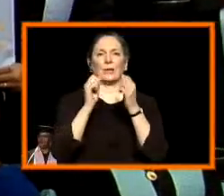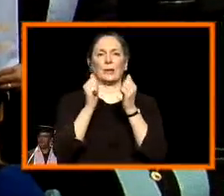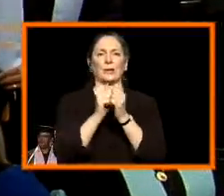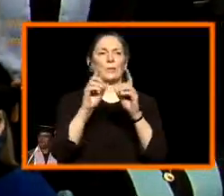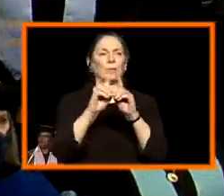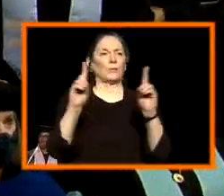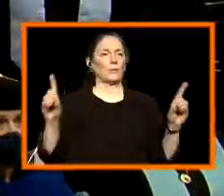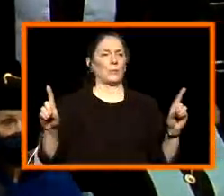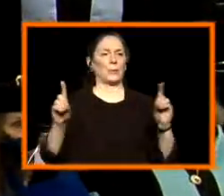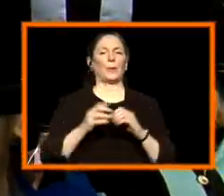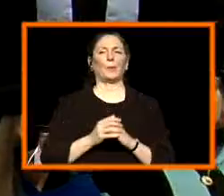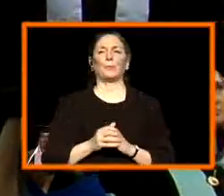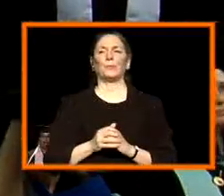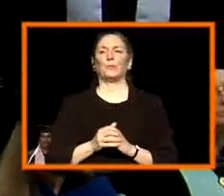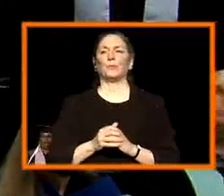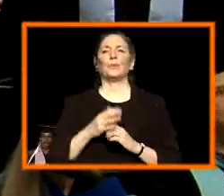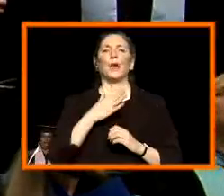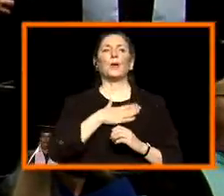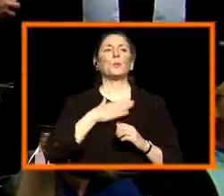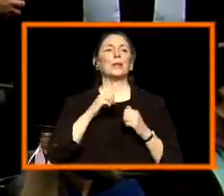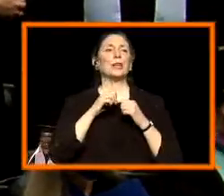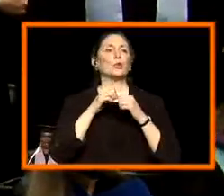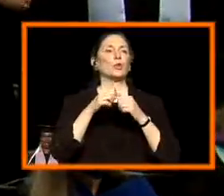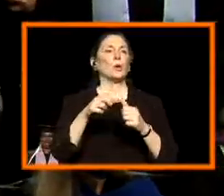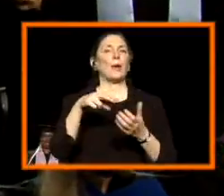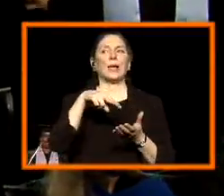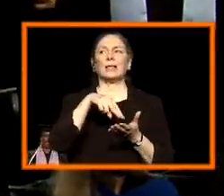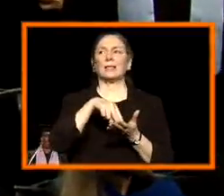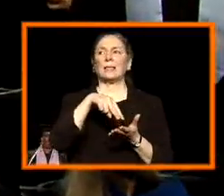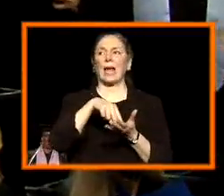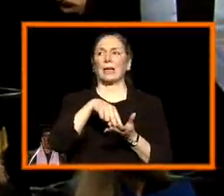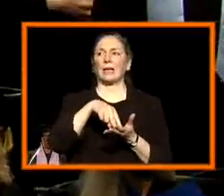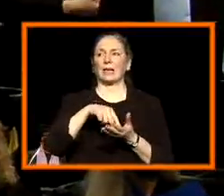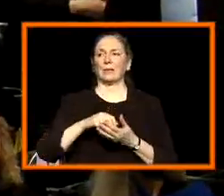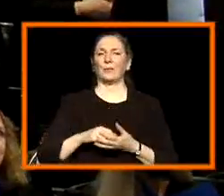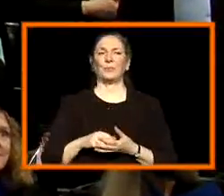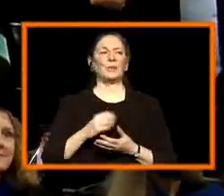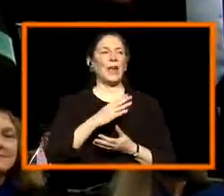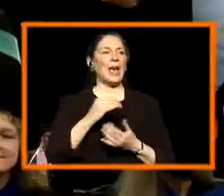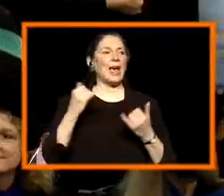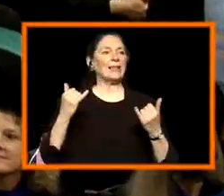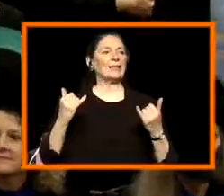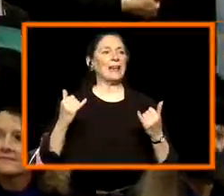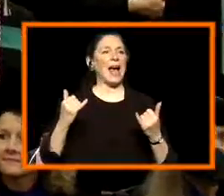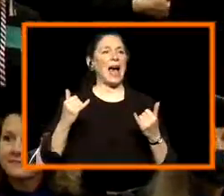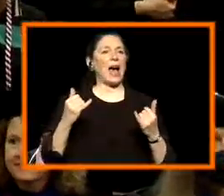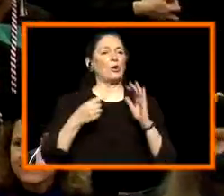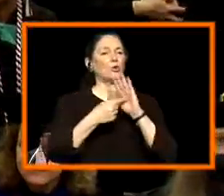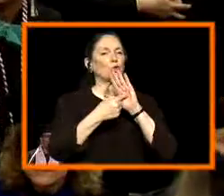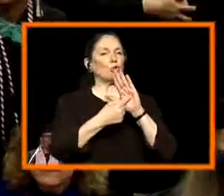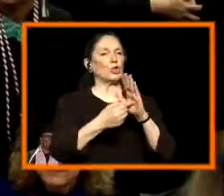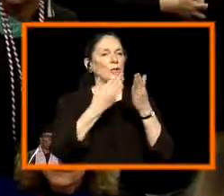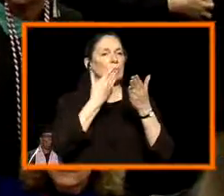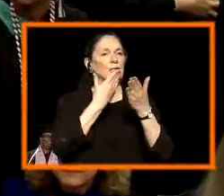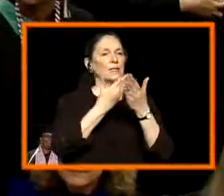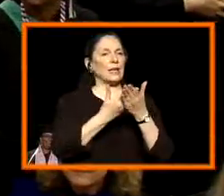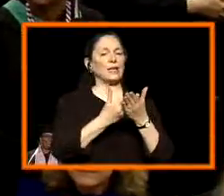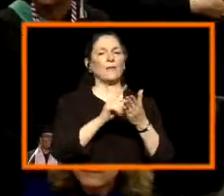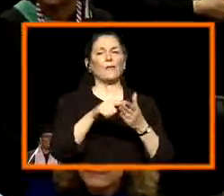thereunto pertaining. Please remain standing. And now, to signify